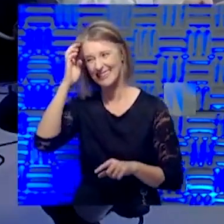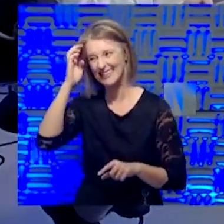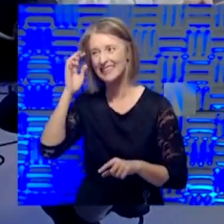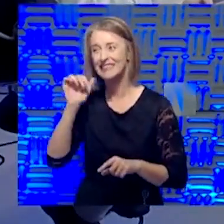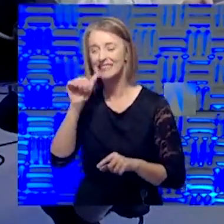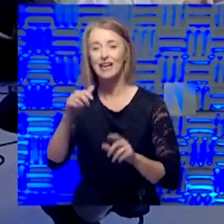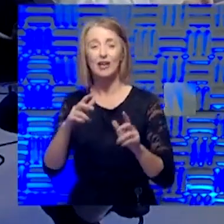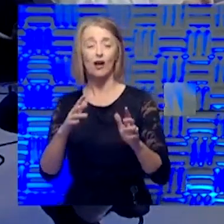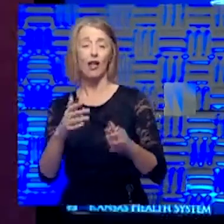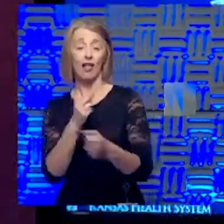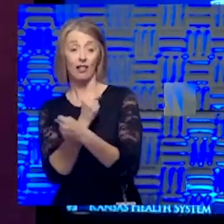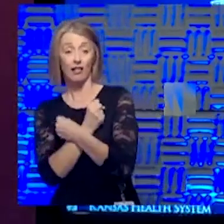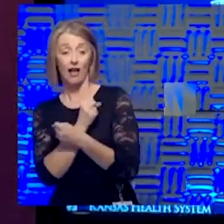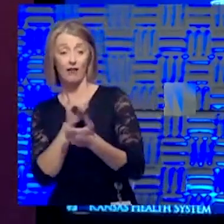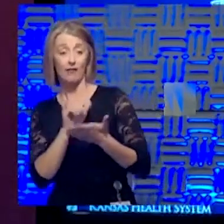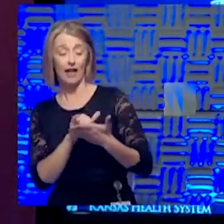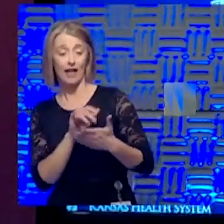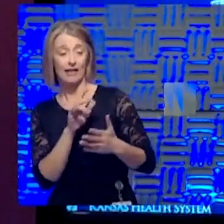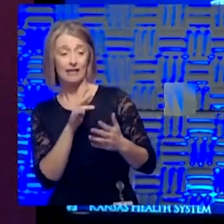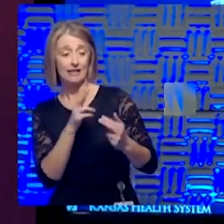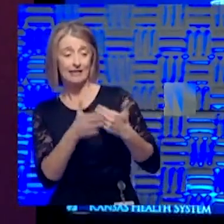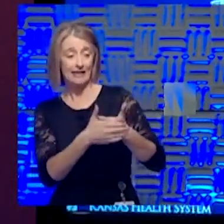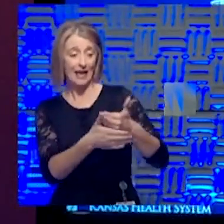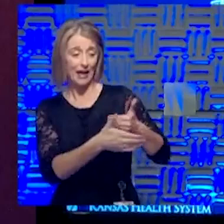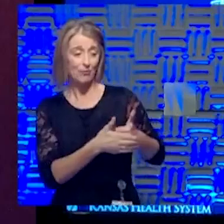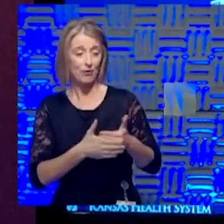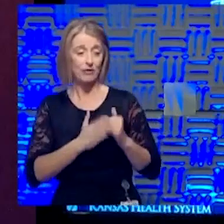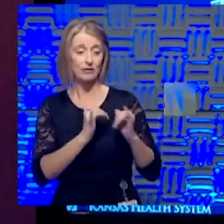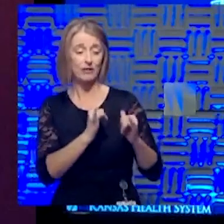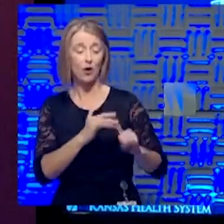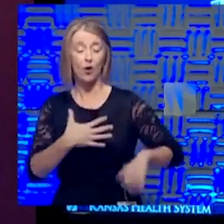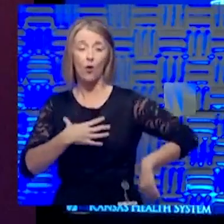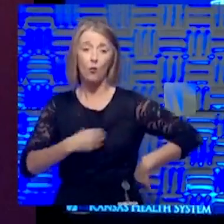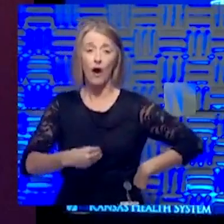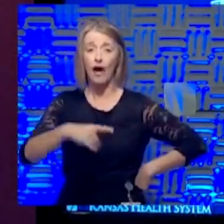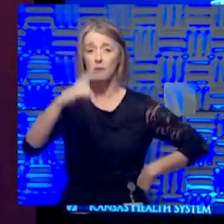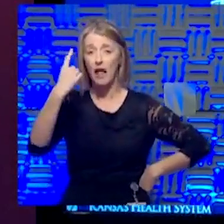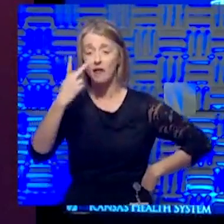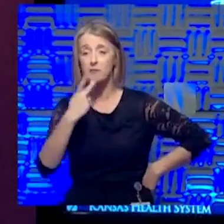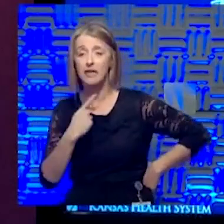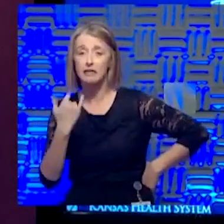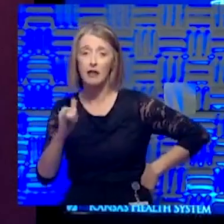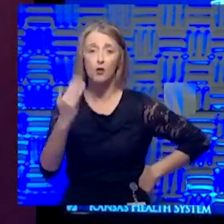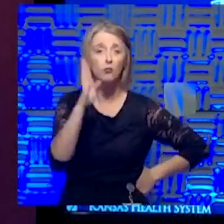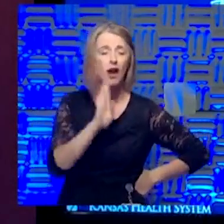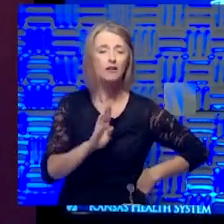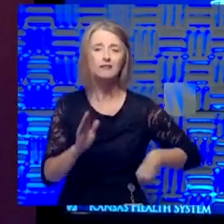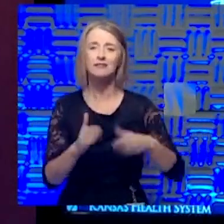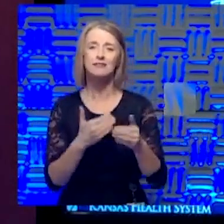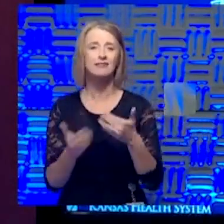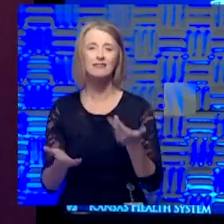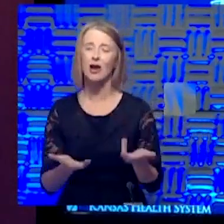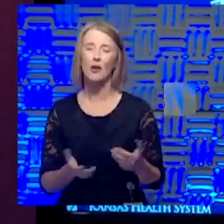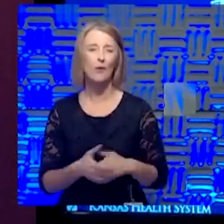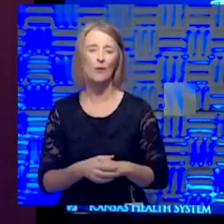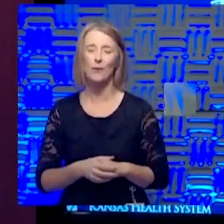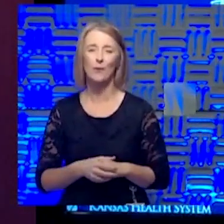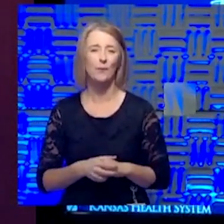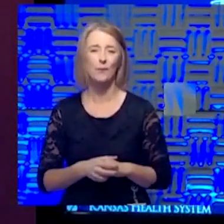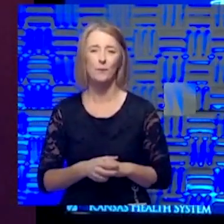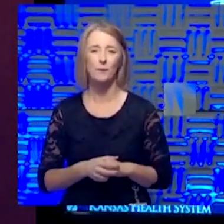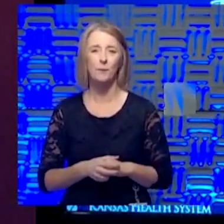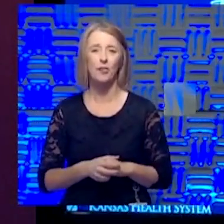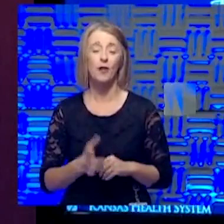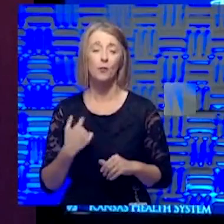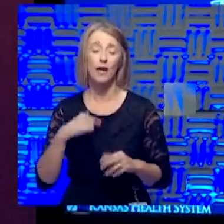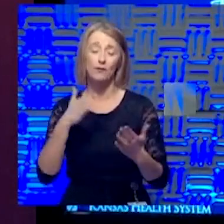about love thy neighbor as yourself, but only if they're white, black, pink, yellow, brown, whatever. Right. And it's not asterisk. And I think that's